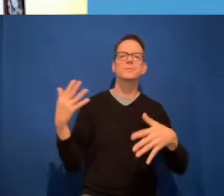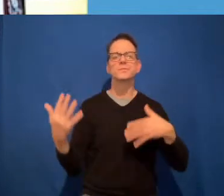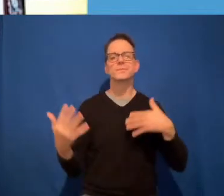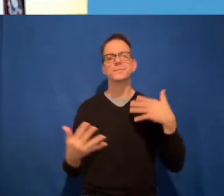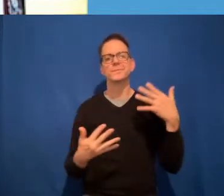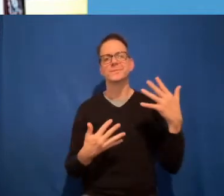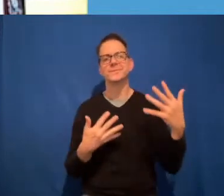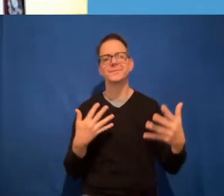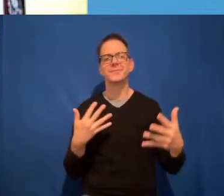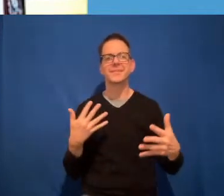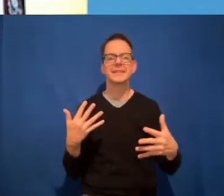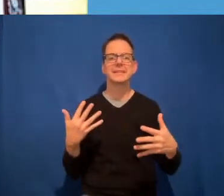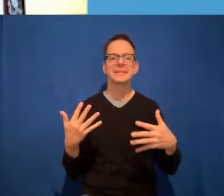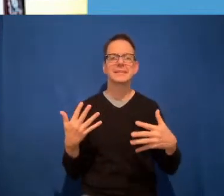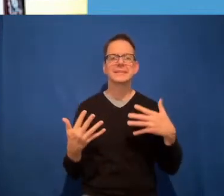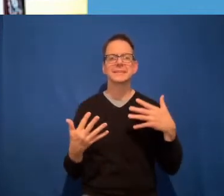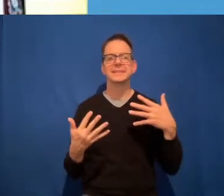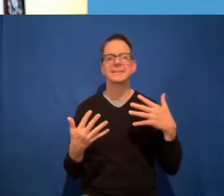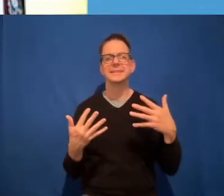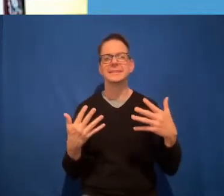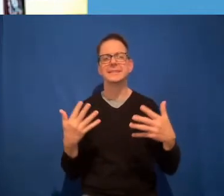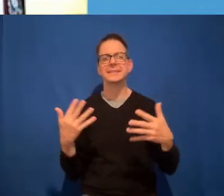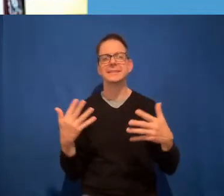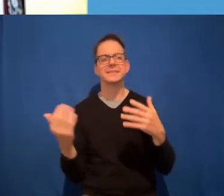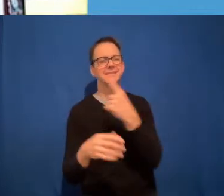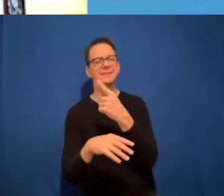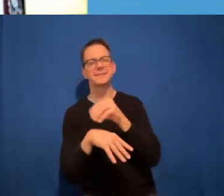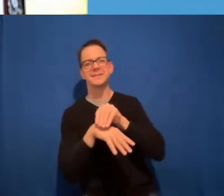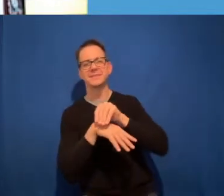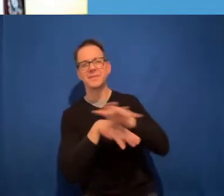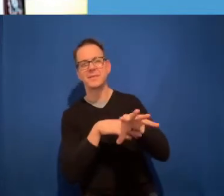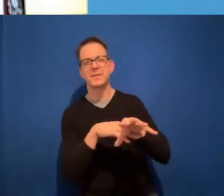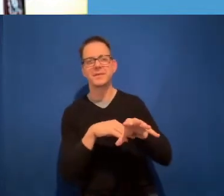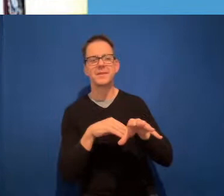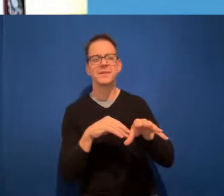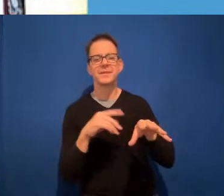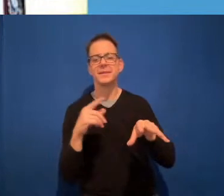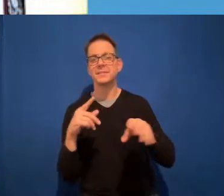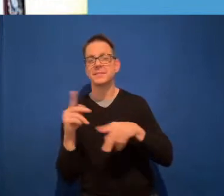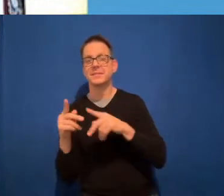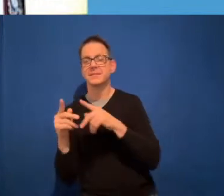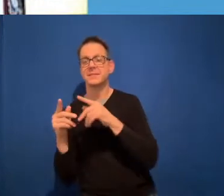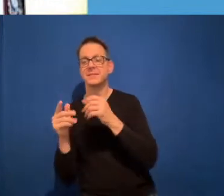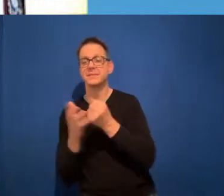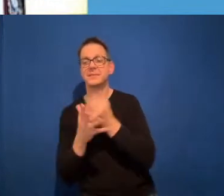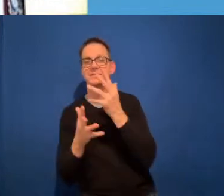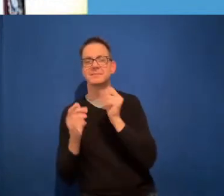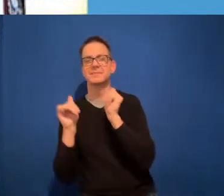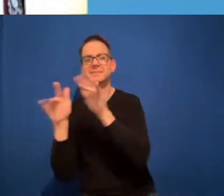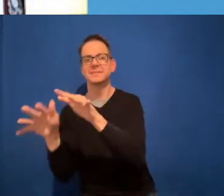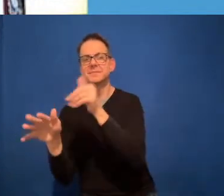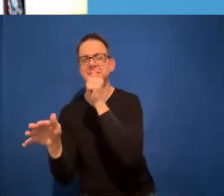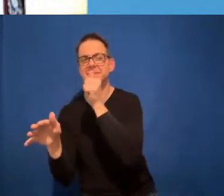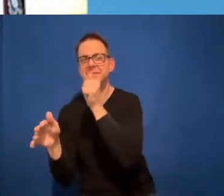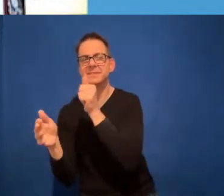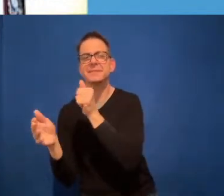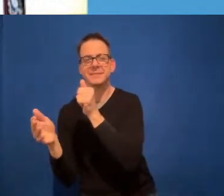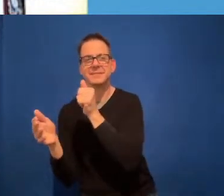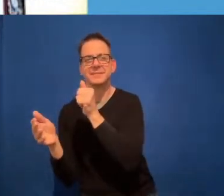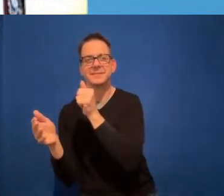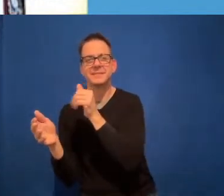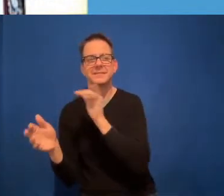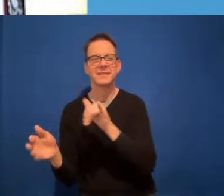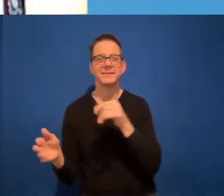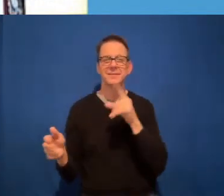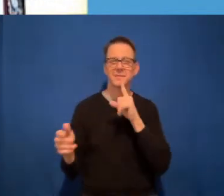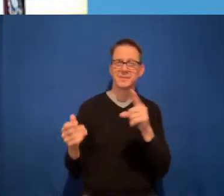into private healthcare, and that's where I fear that the direction that the government is taking will go further